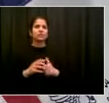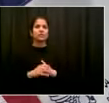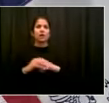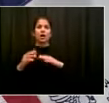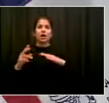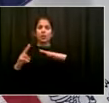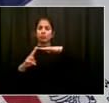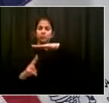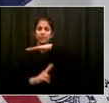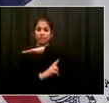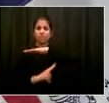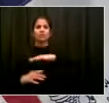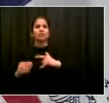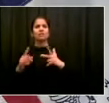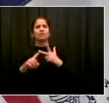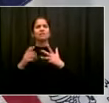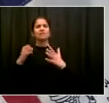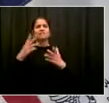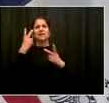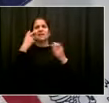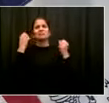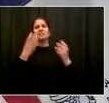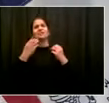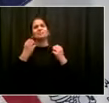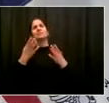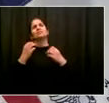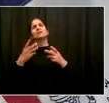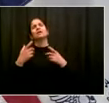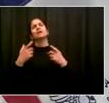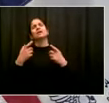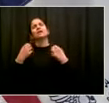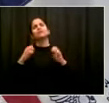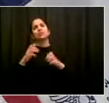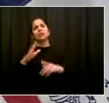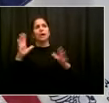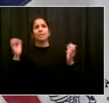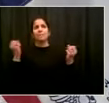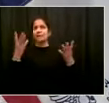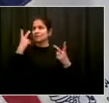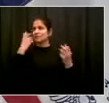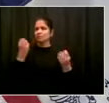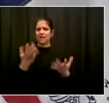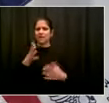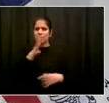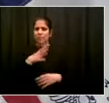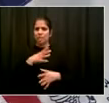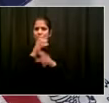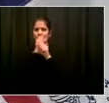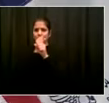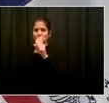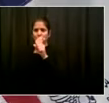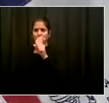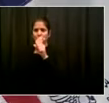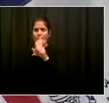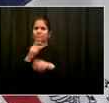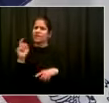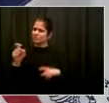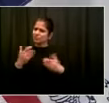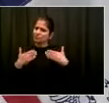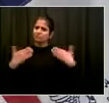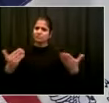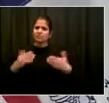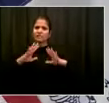horrendous efforts by staffers to silence women who are trying to speak their truth. And do you think for a moment